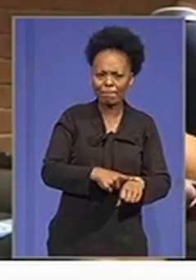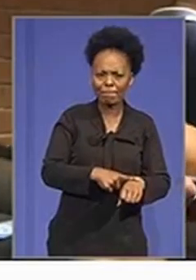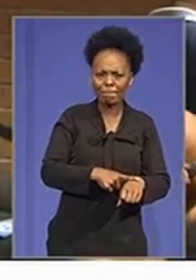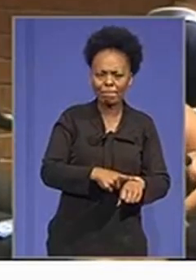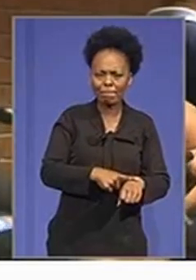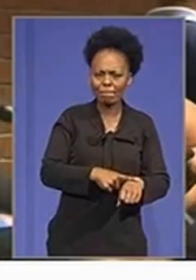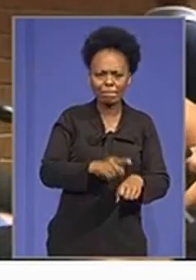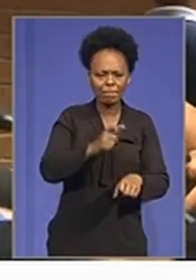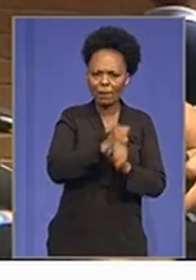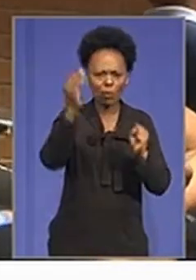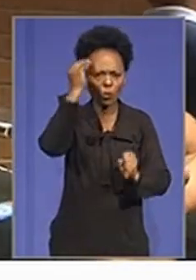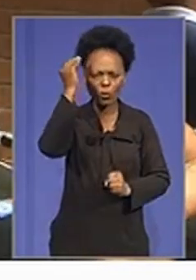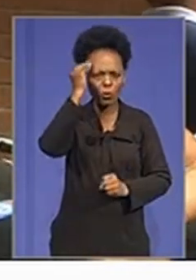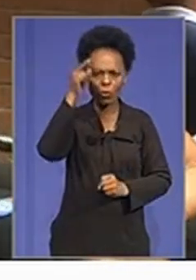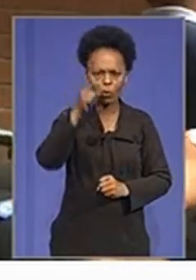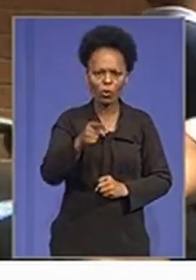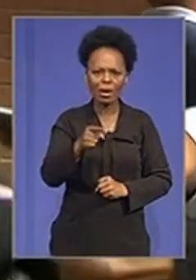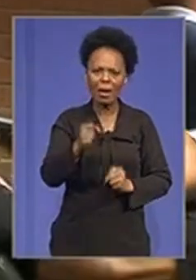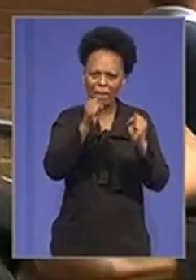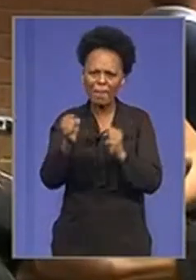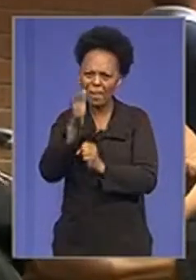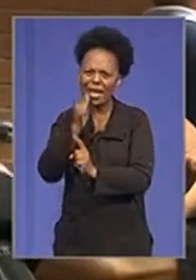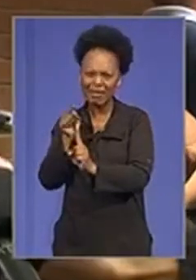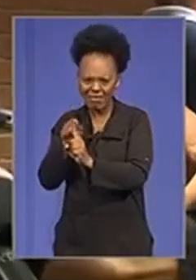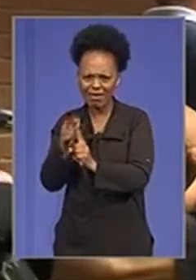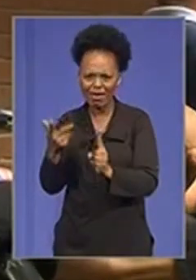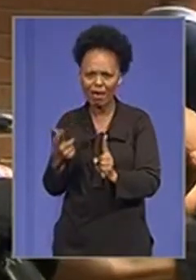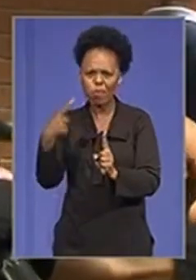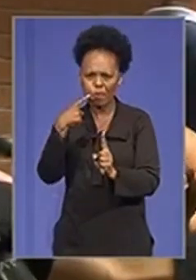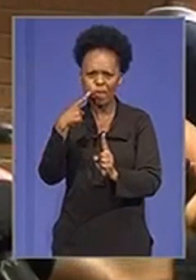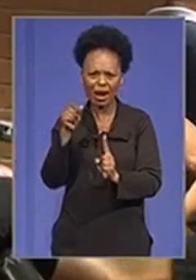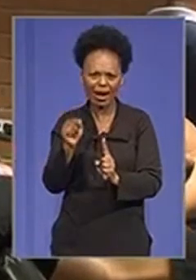that she was carrying of the very same man. So